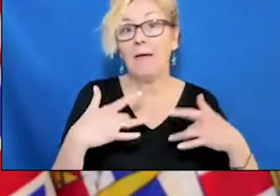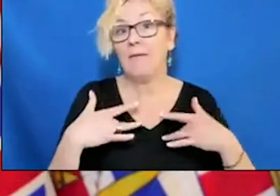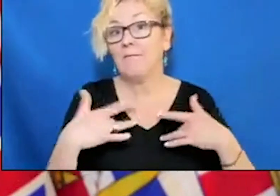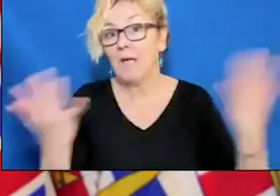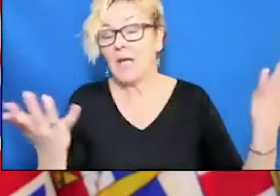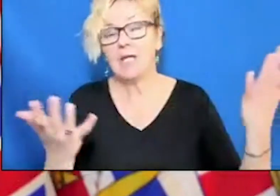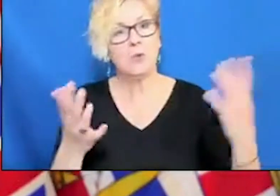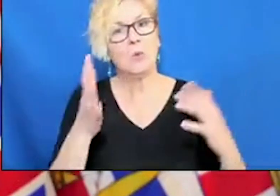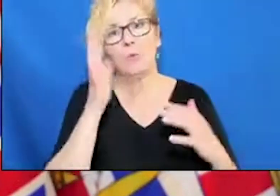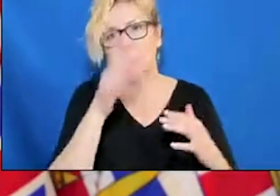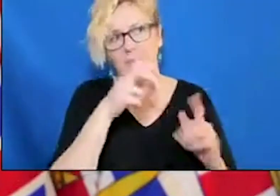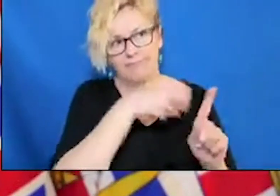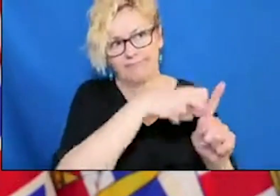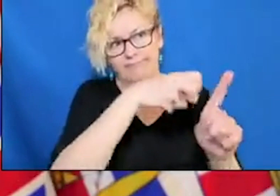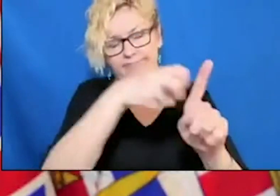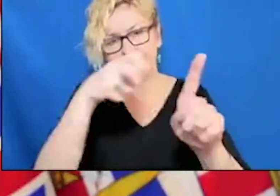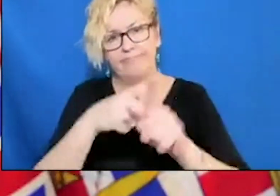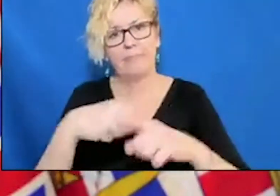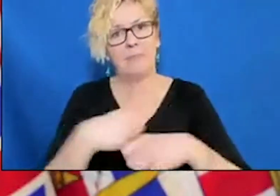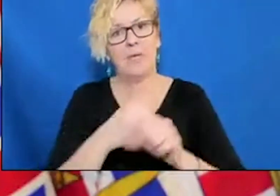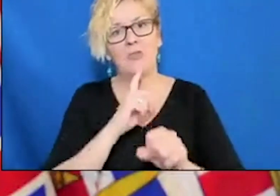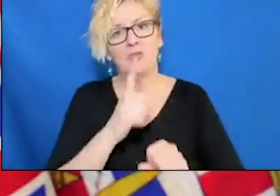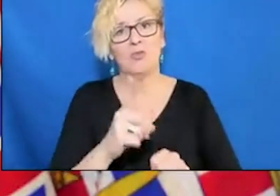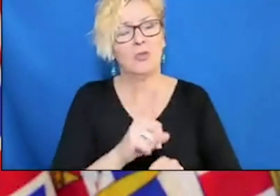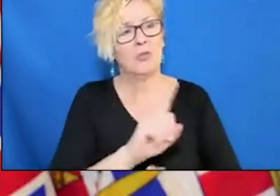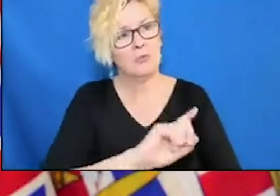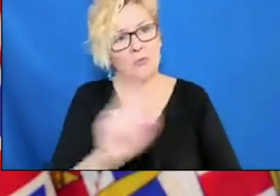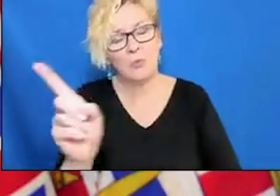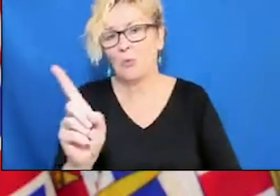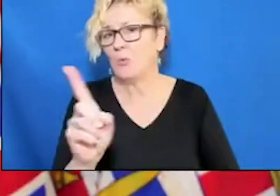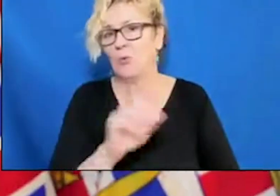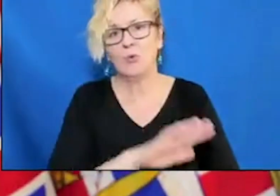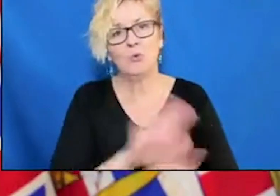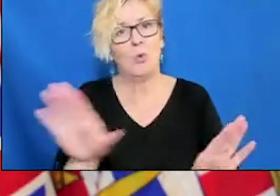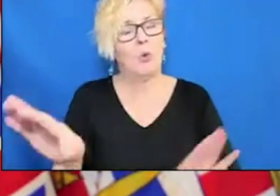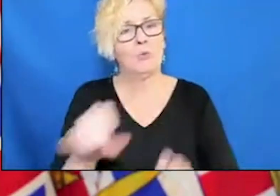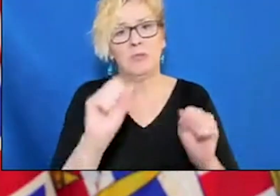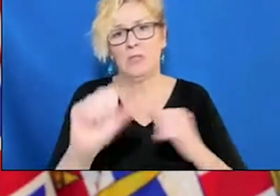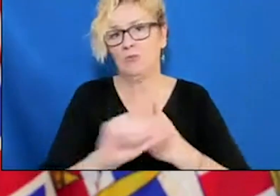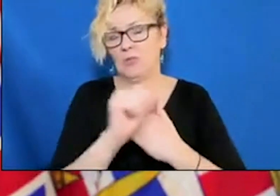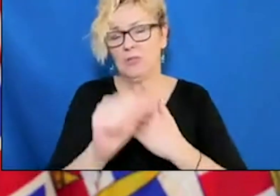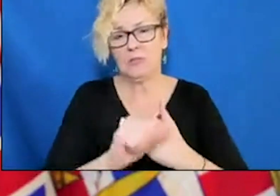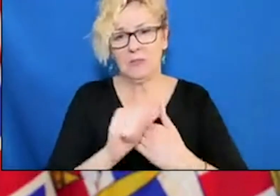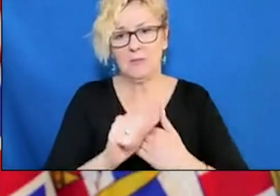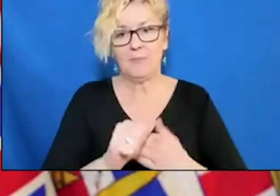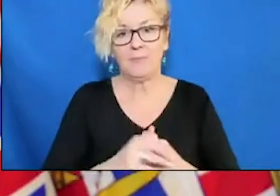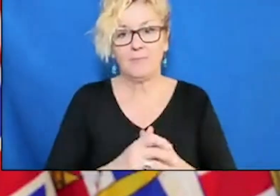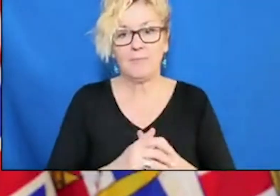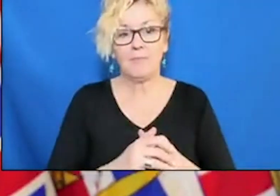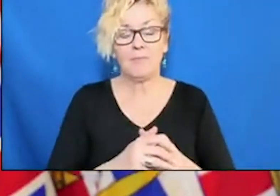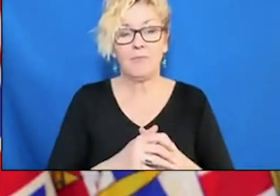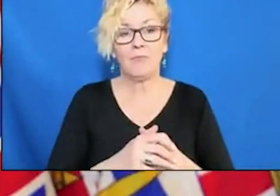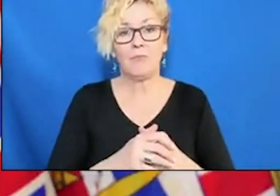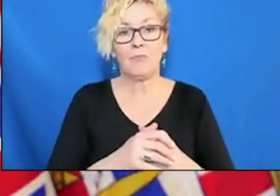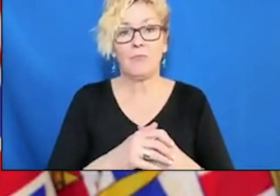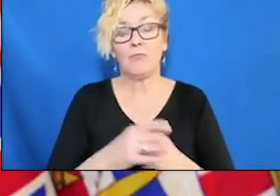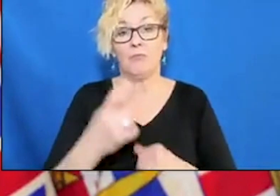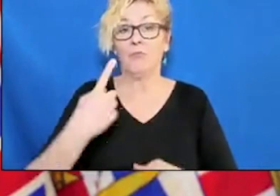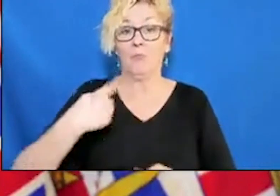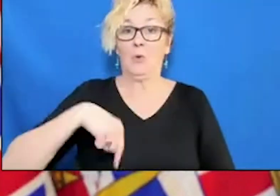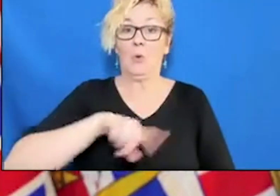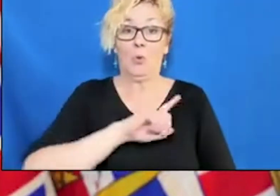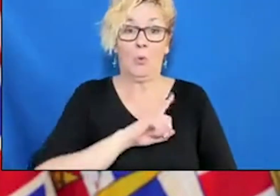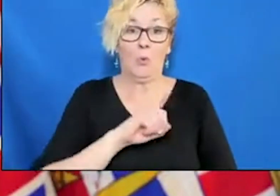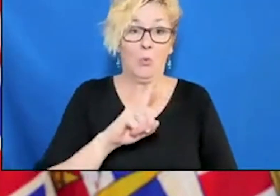risk, as well as the people who are coming to these places. So there's a number of things that we are working on, but we are going to